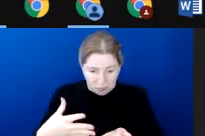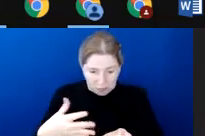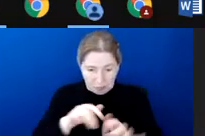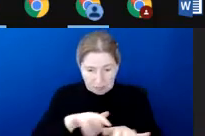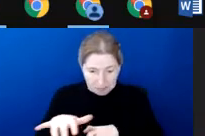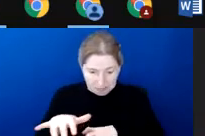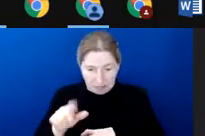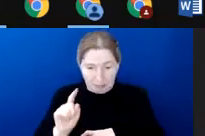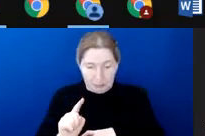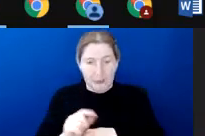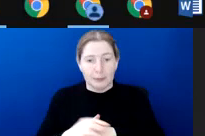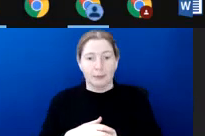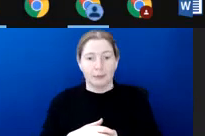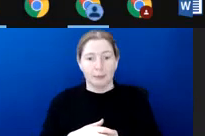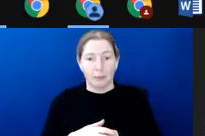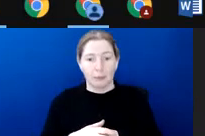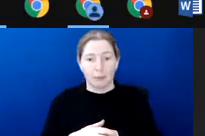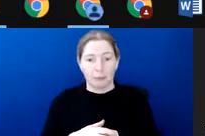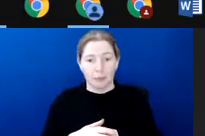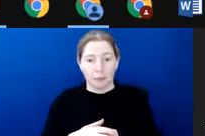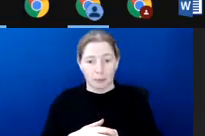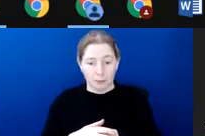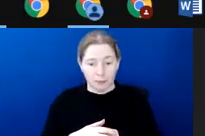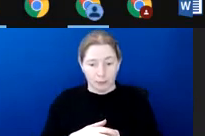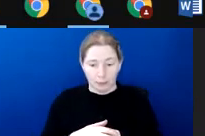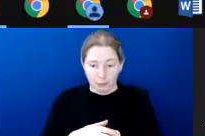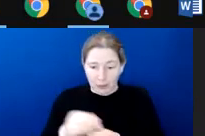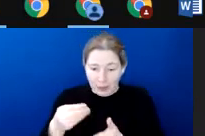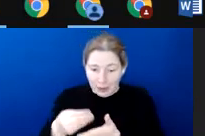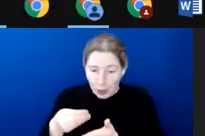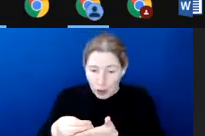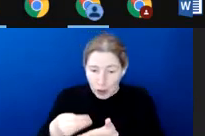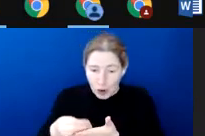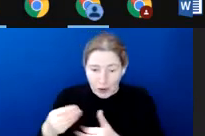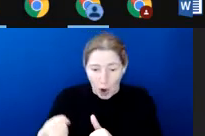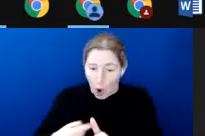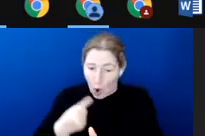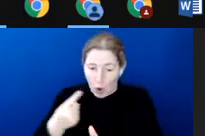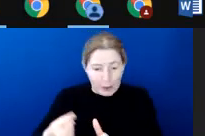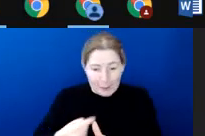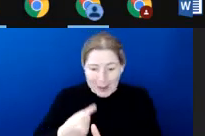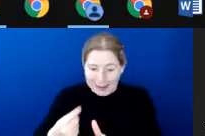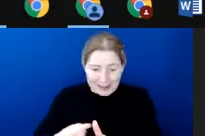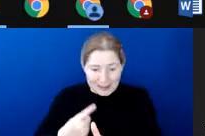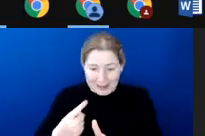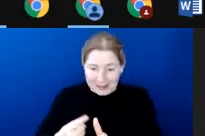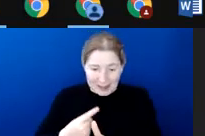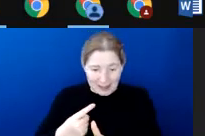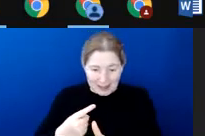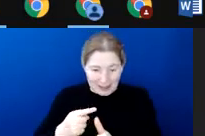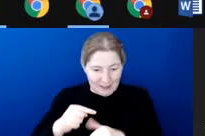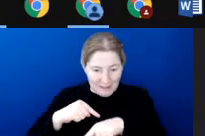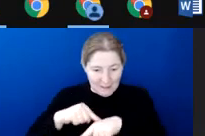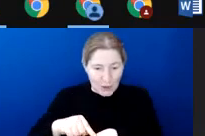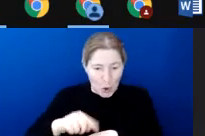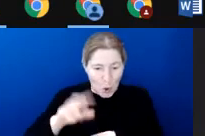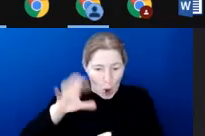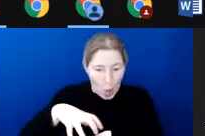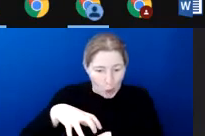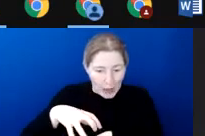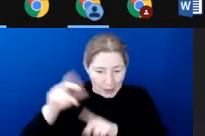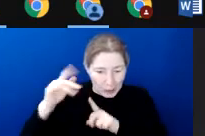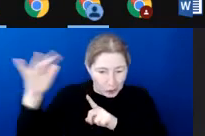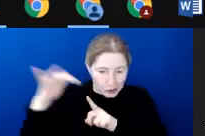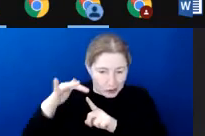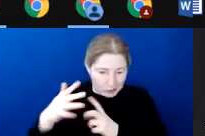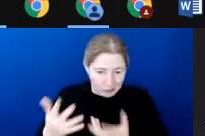And the currency is automatically picked up by the location set in the app. So if